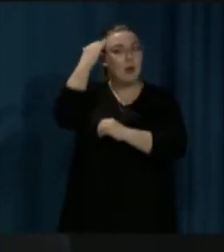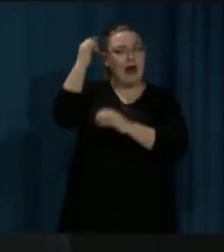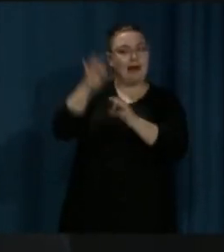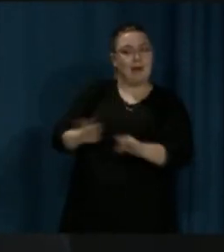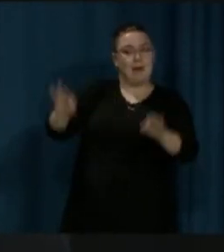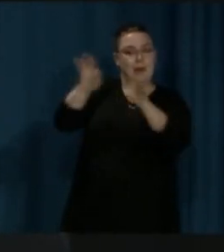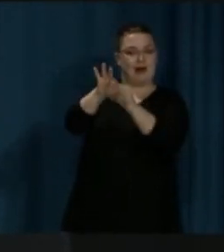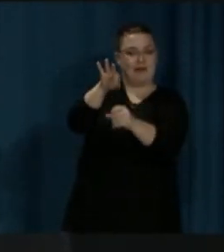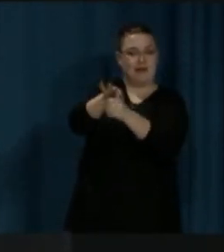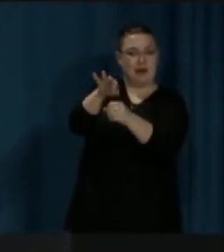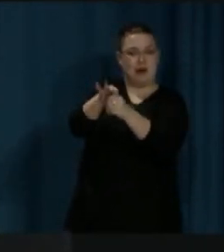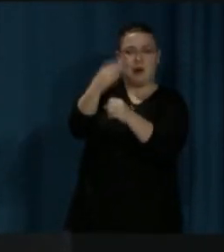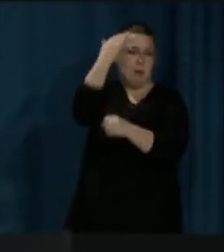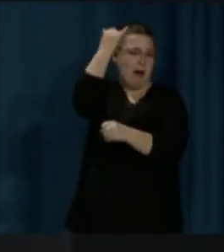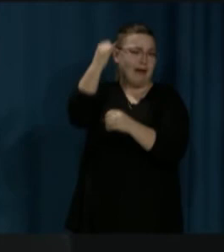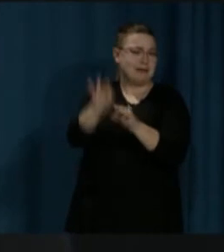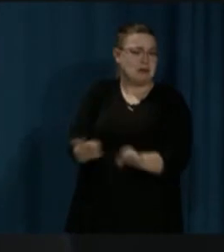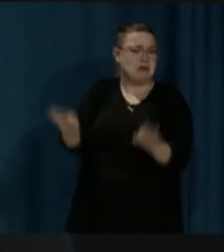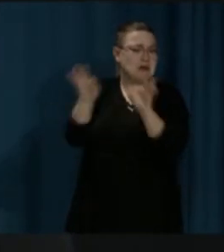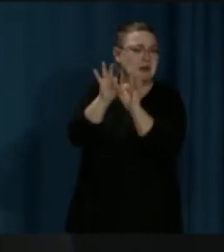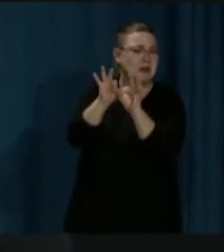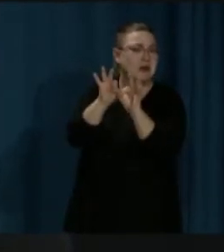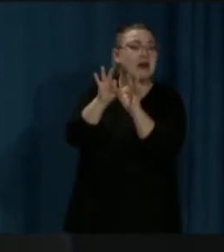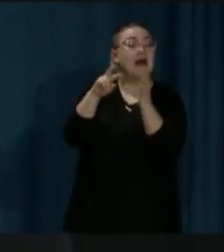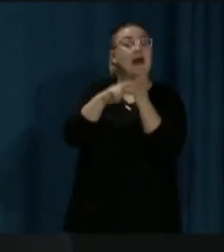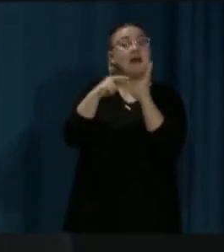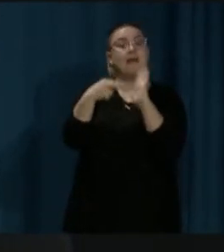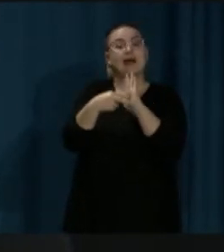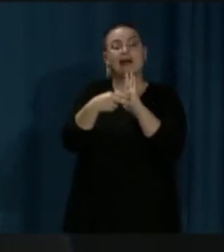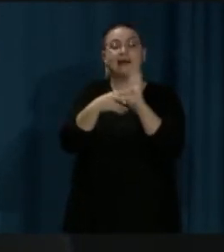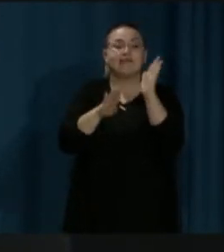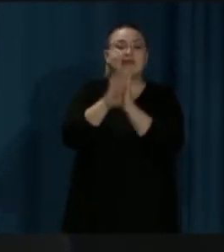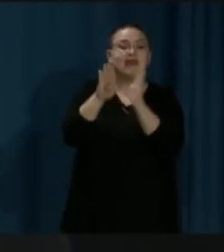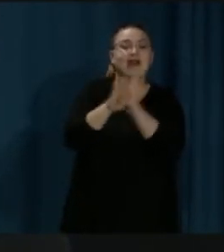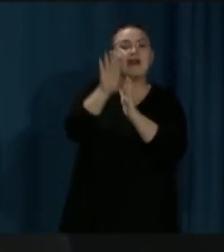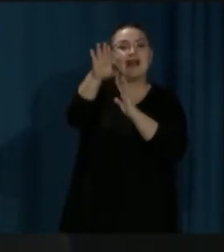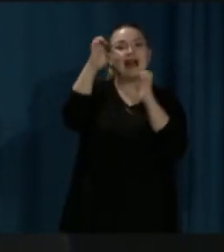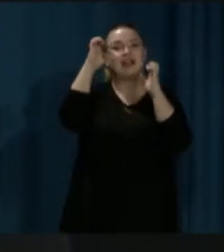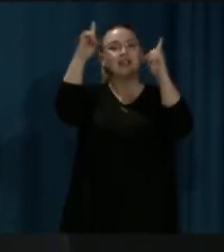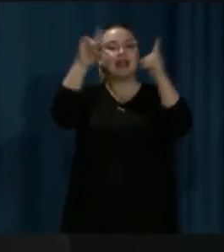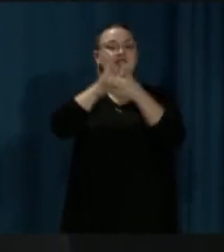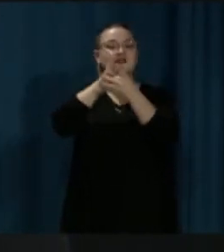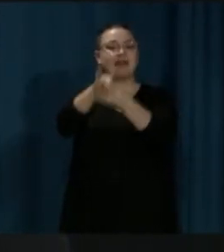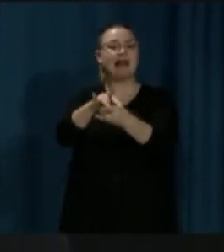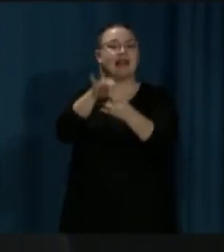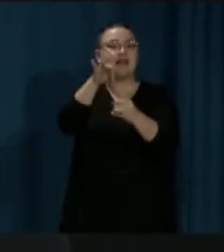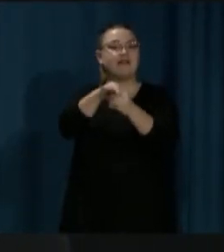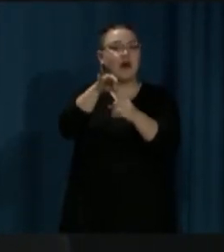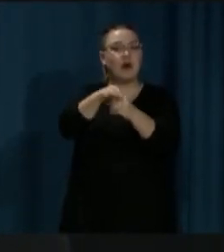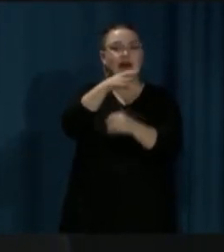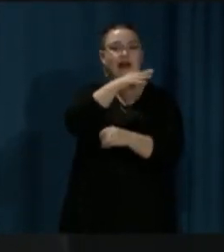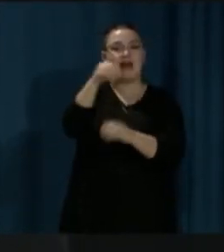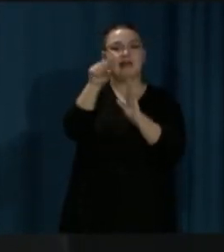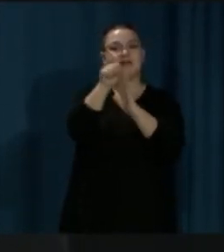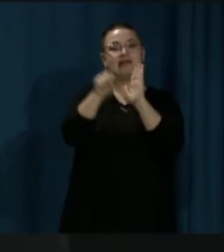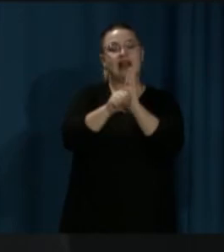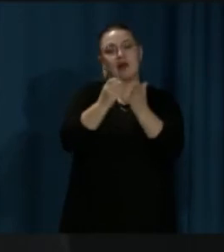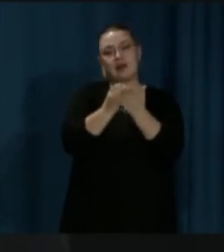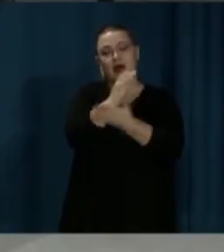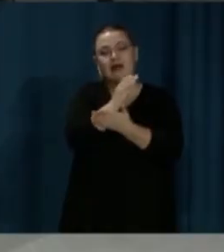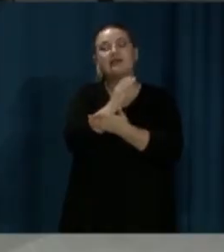Absolutely. Like rebuilding civic education amongst the population, in which,